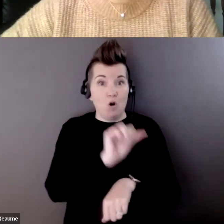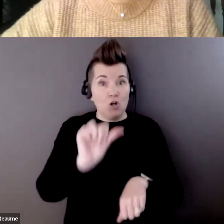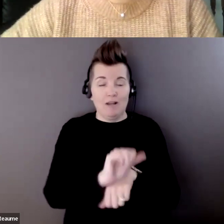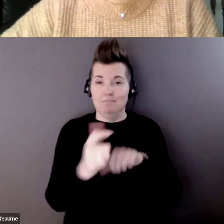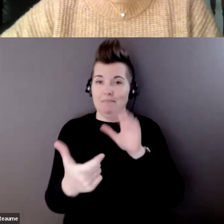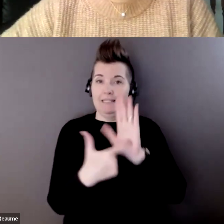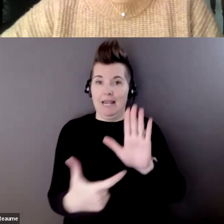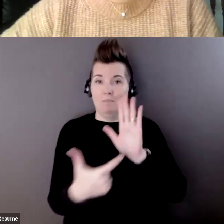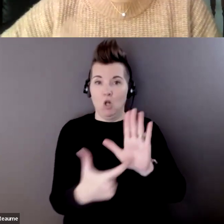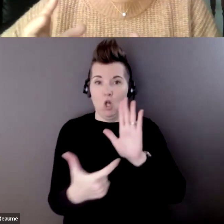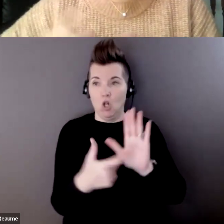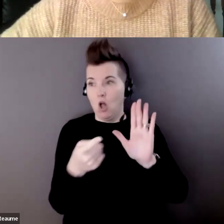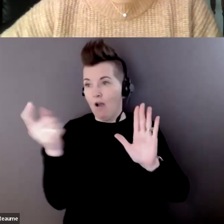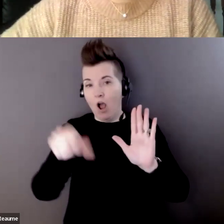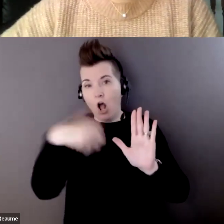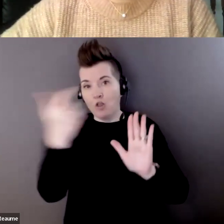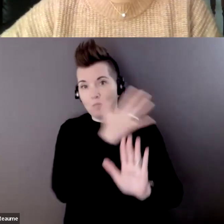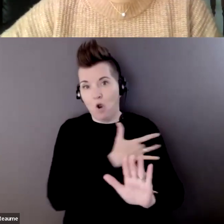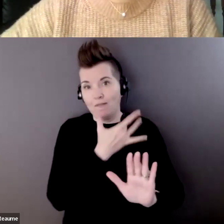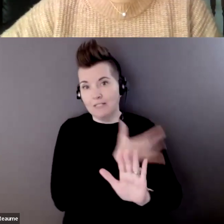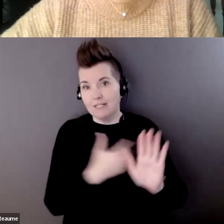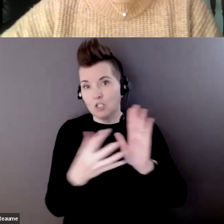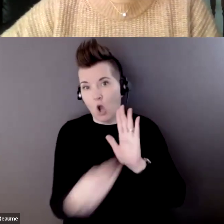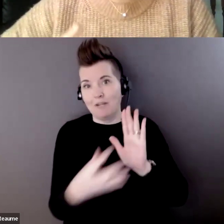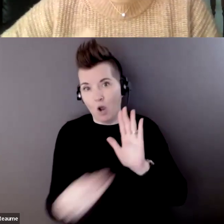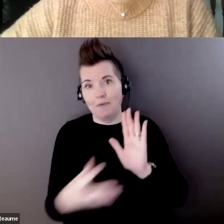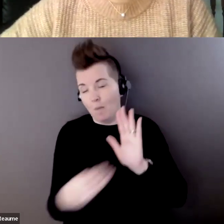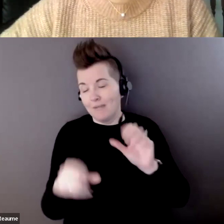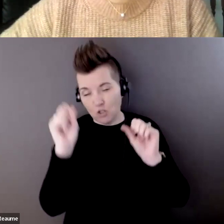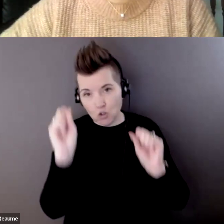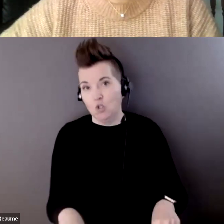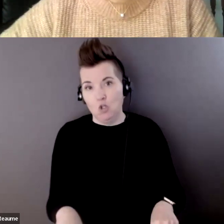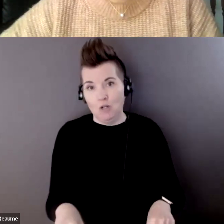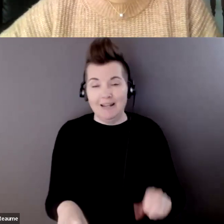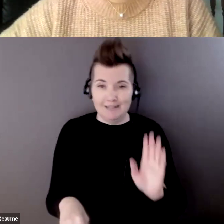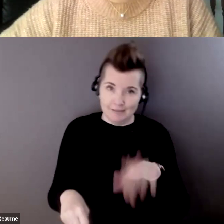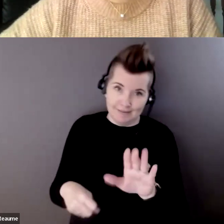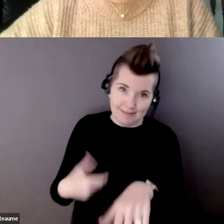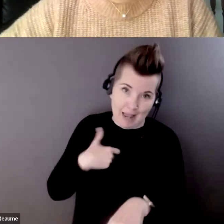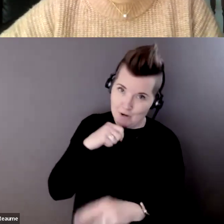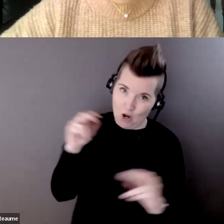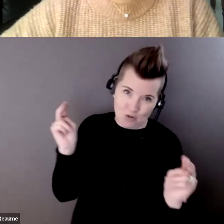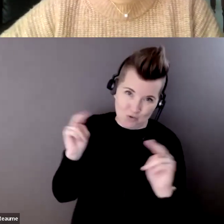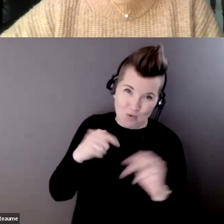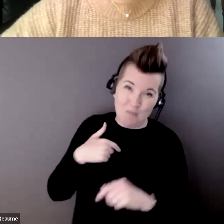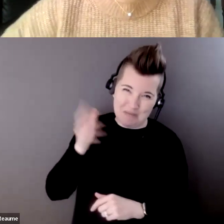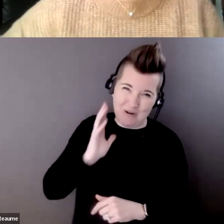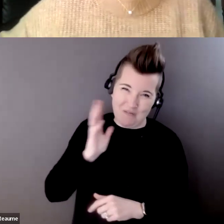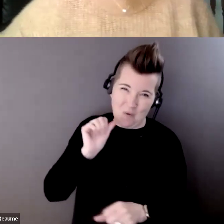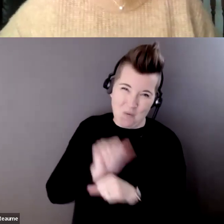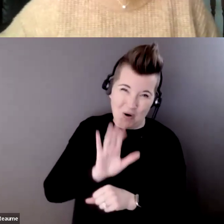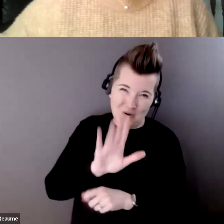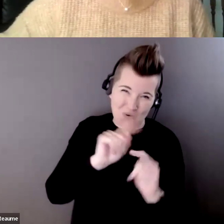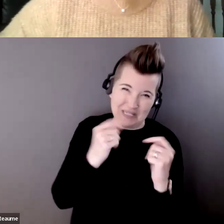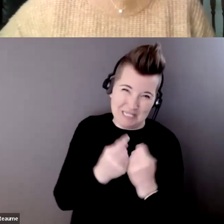territory, because Alberta's been doing some great things. I'm a little bit biased. As I told Joanne, I worked on the elder abuse intervention team almost 2 decades